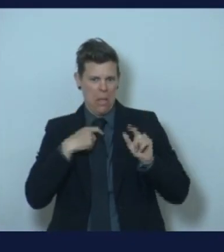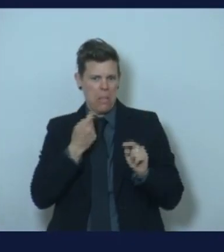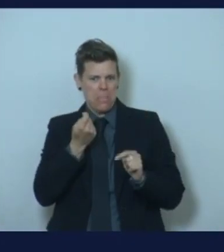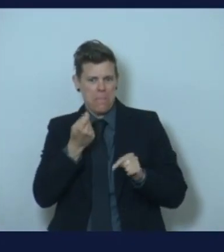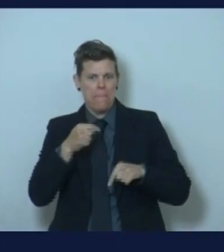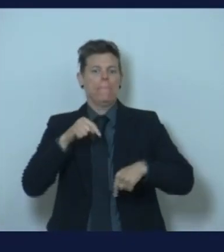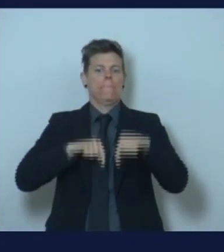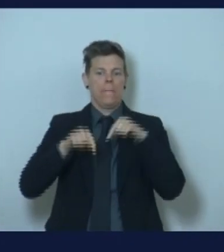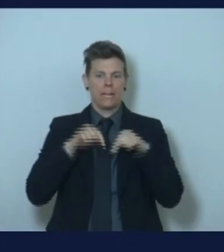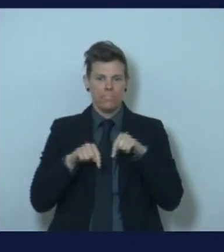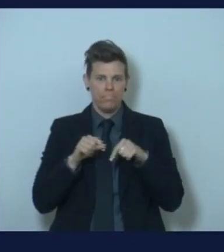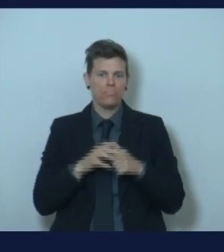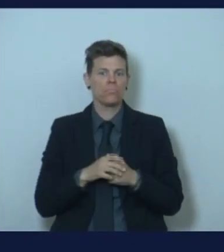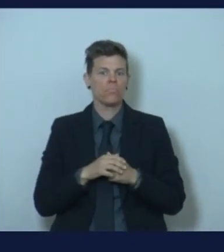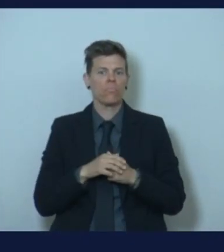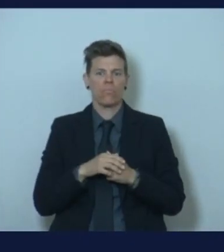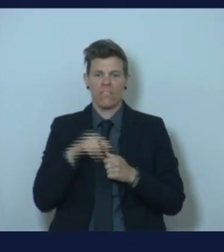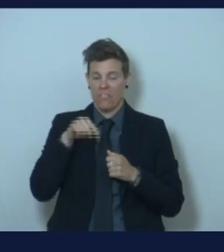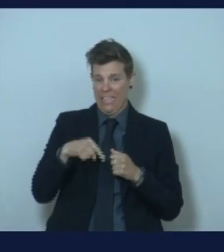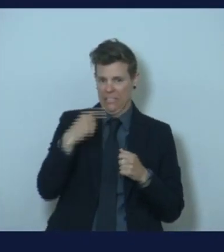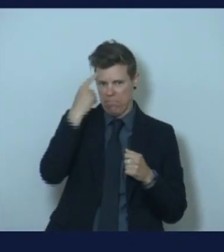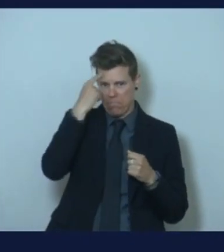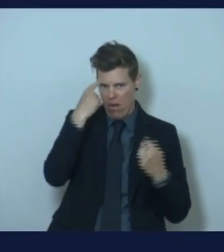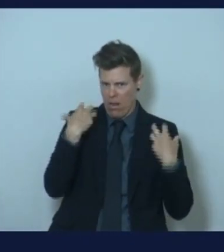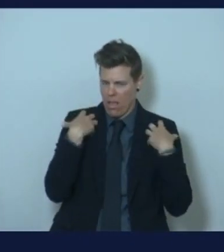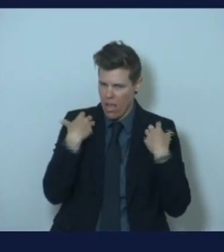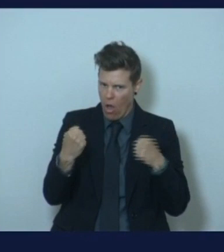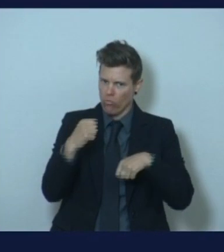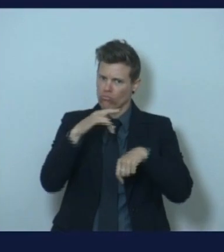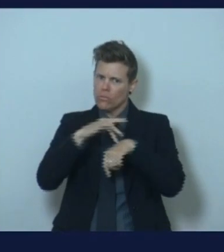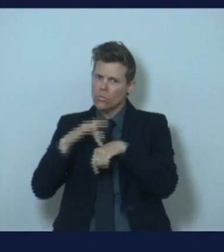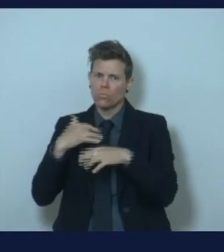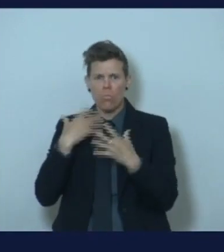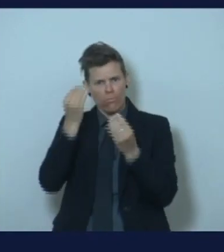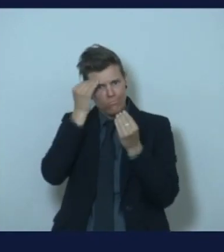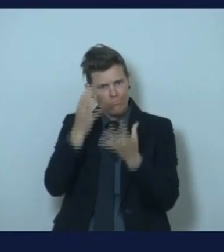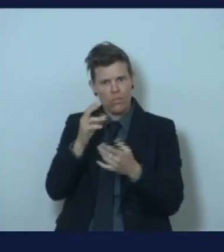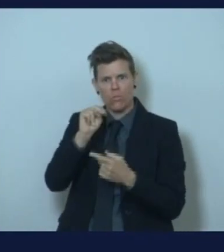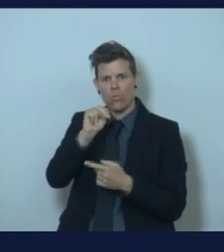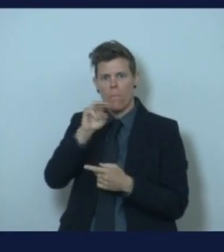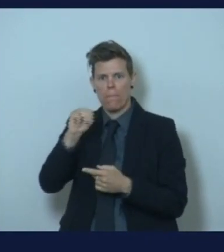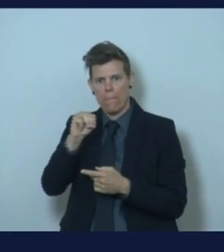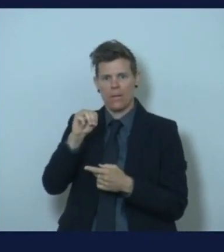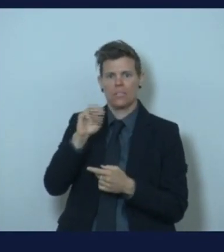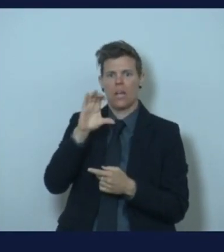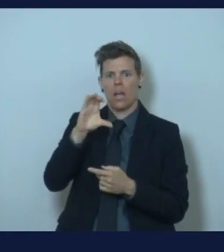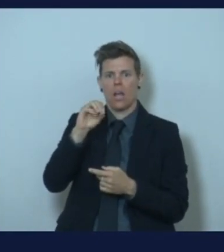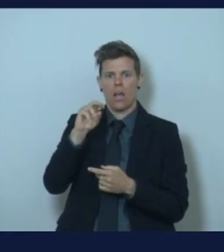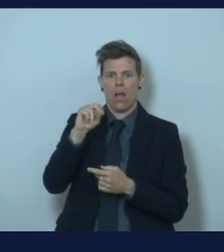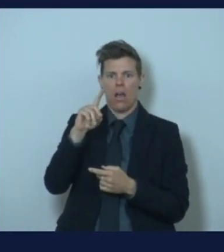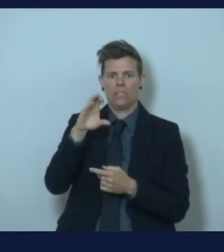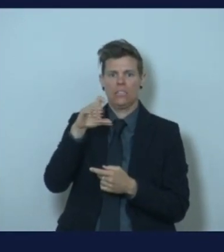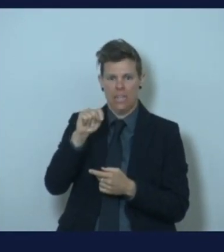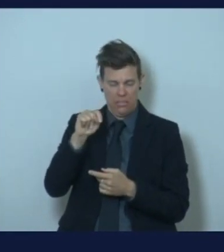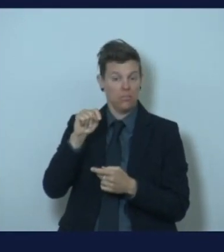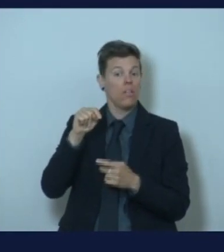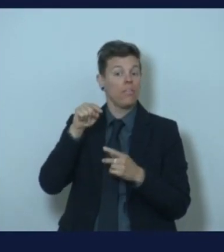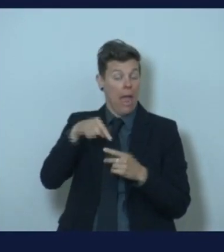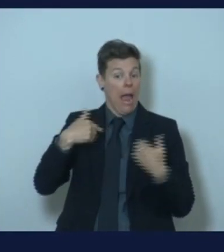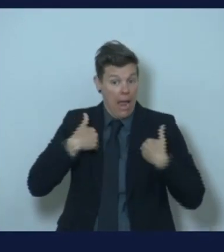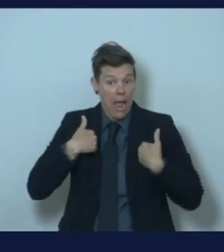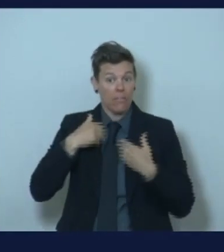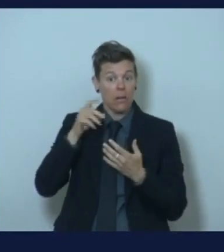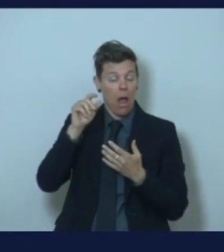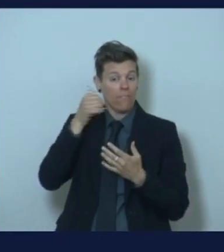you to know about. So NM Connect app. All right, I talked a little bit about apps. Here's a New Mexico app.